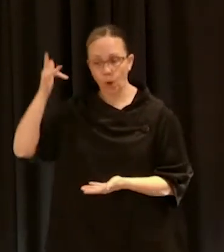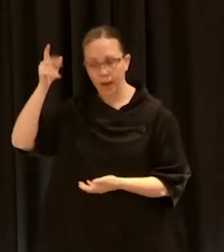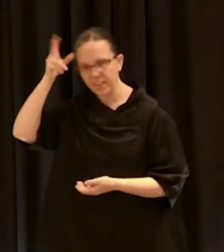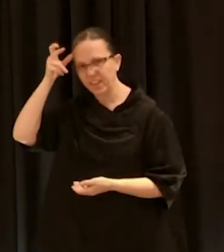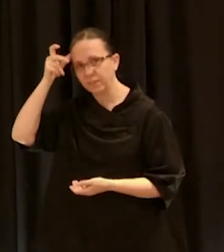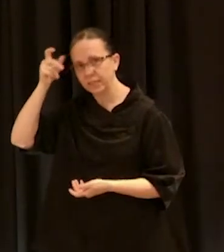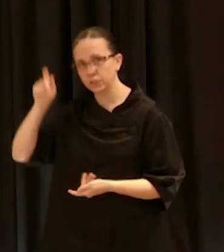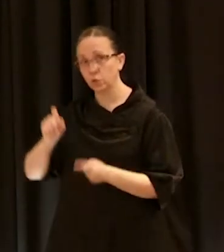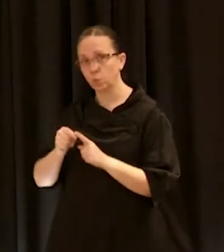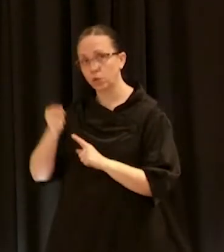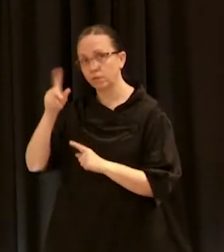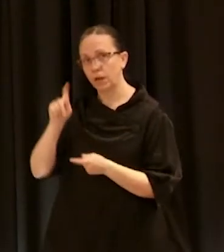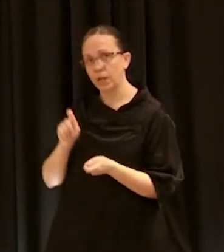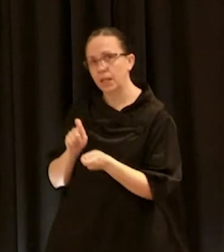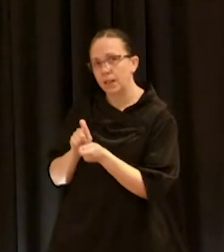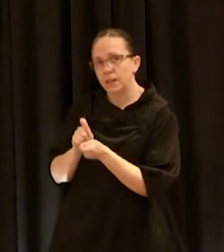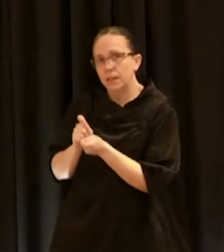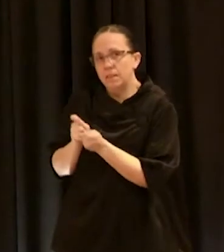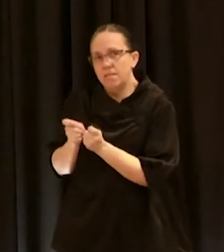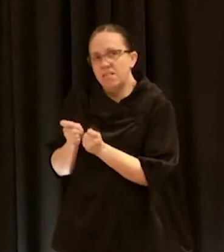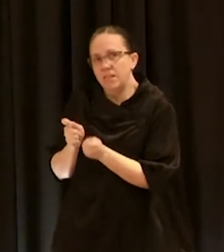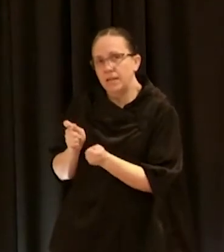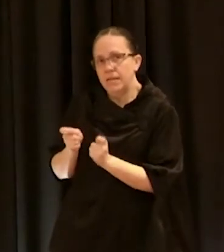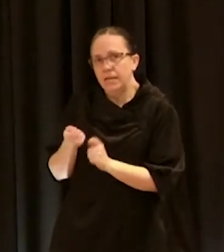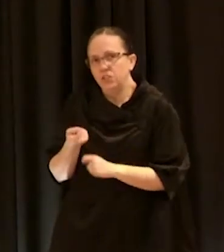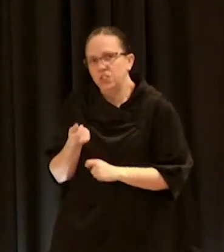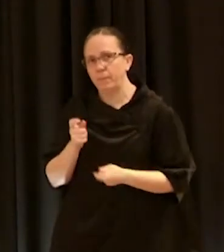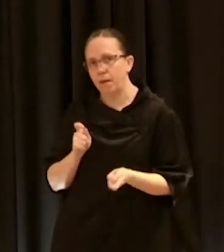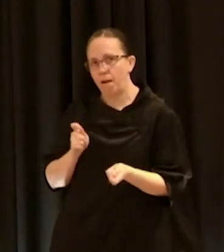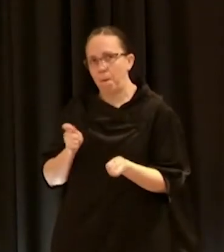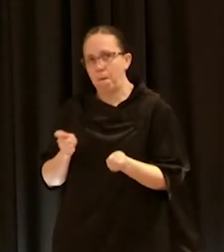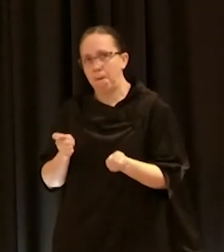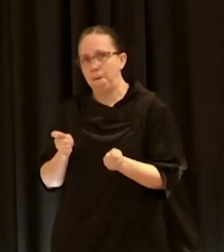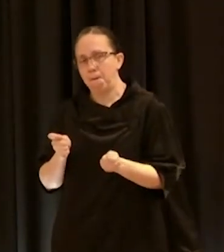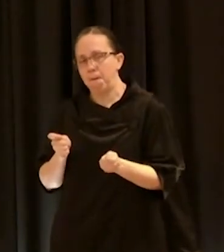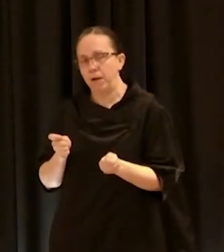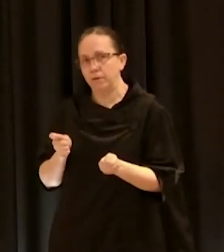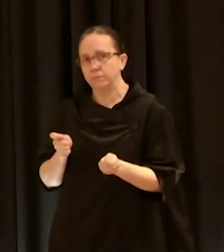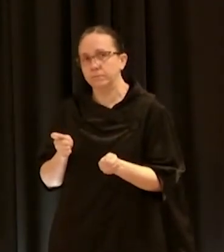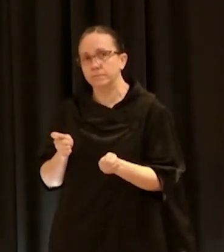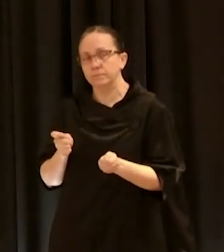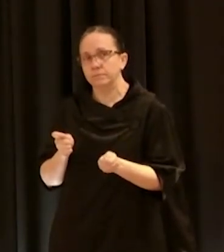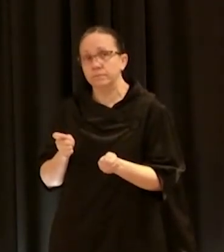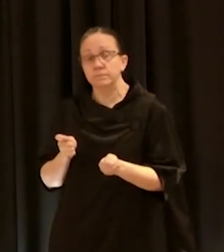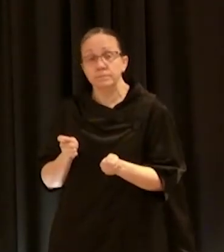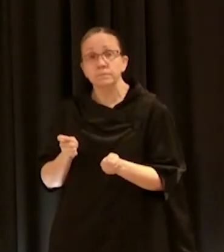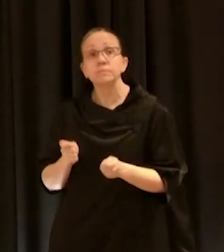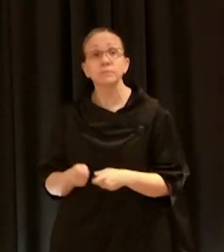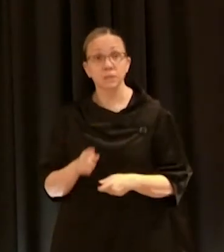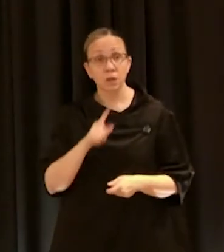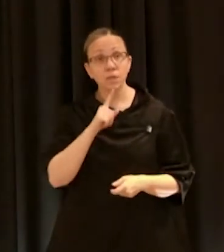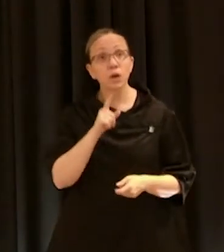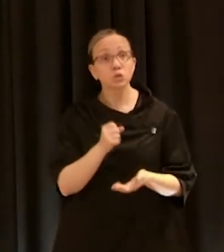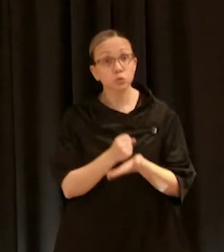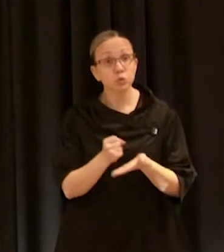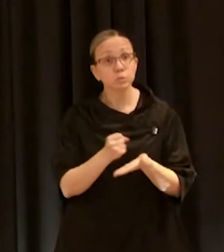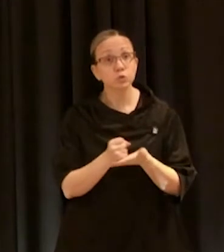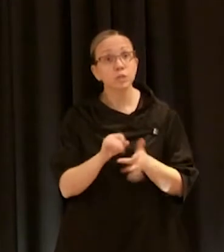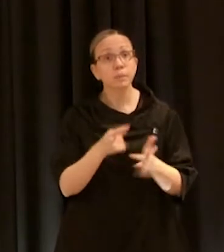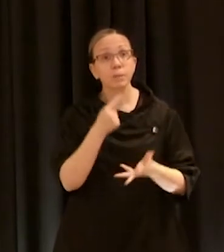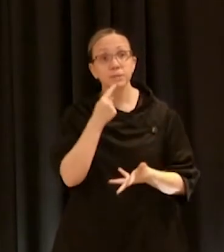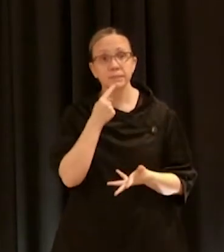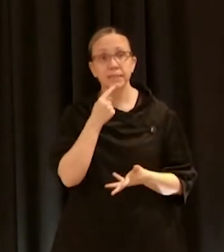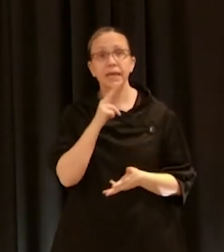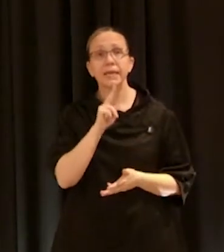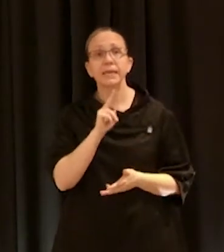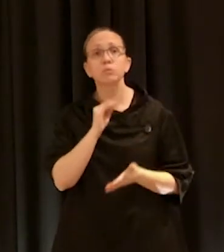taking the Word of God and twisting it just a little bit. Because there are verses in the Bible that says things